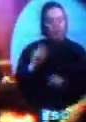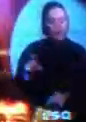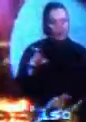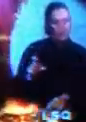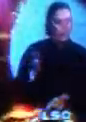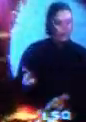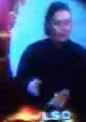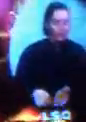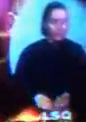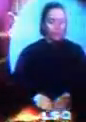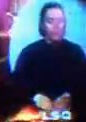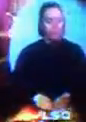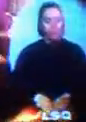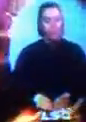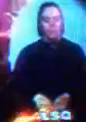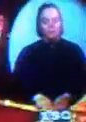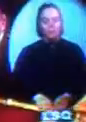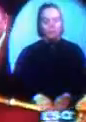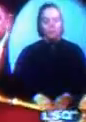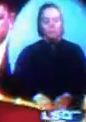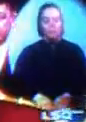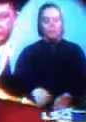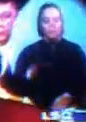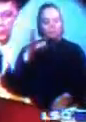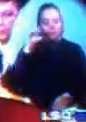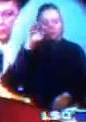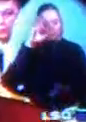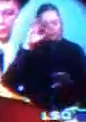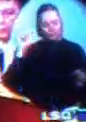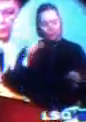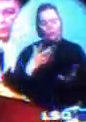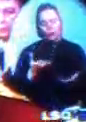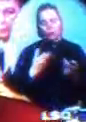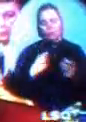be able to defend Quebec's vision?